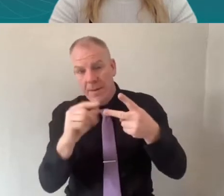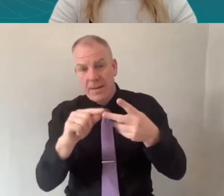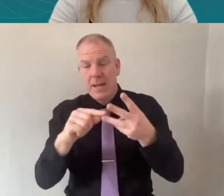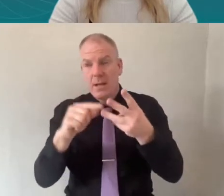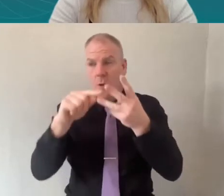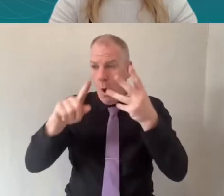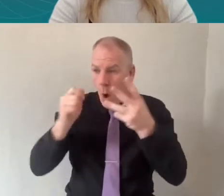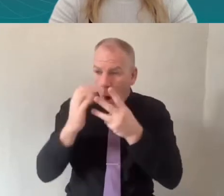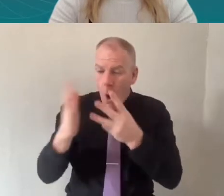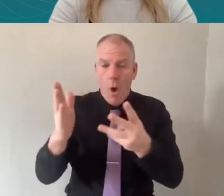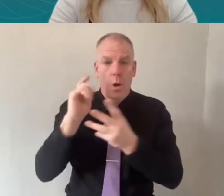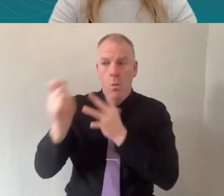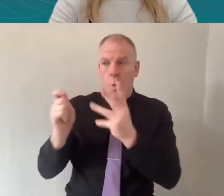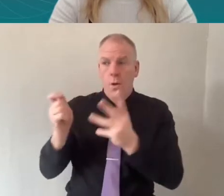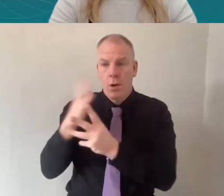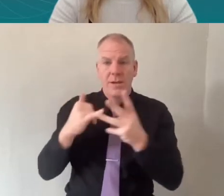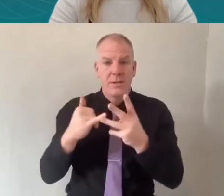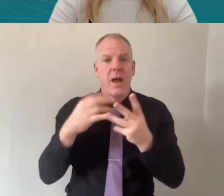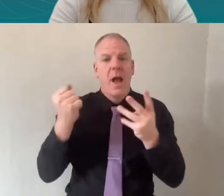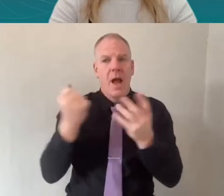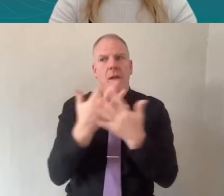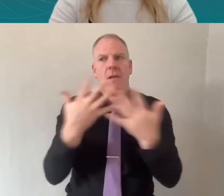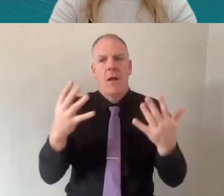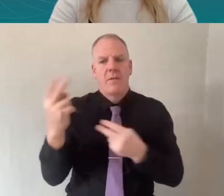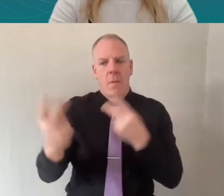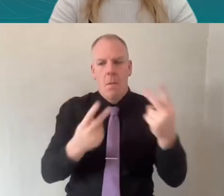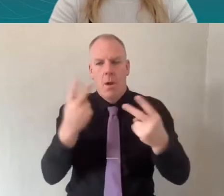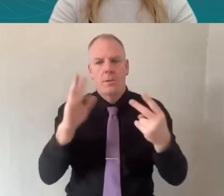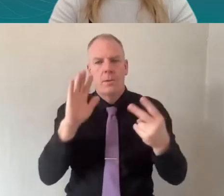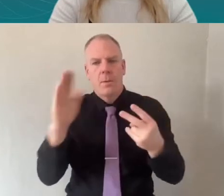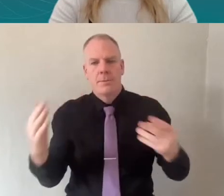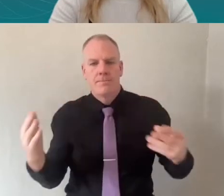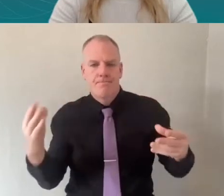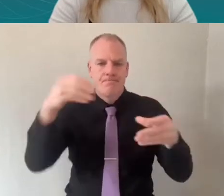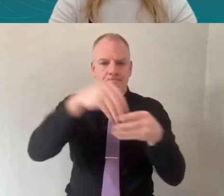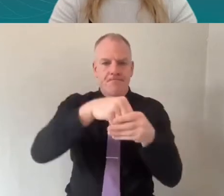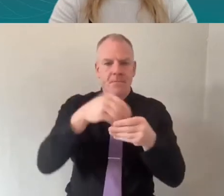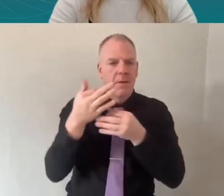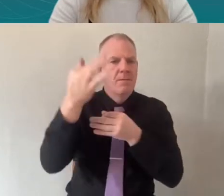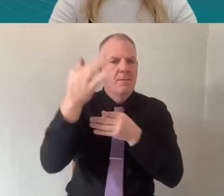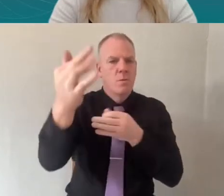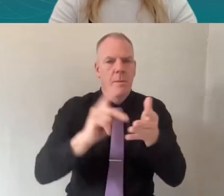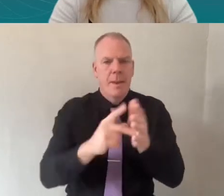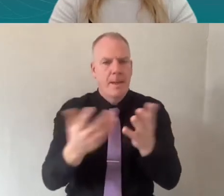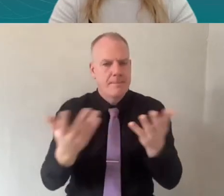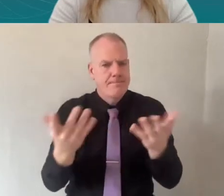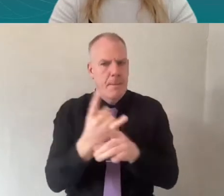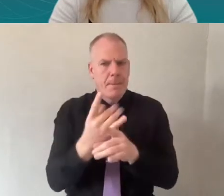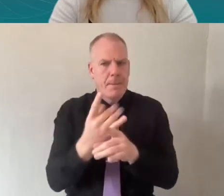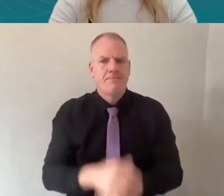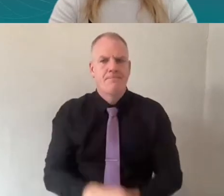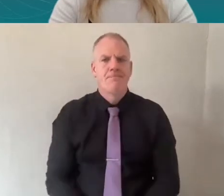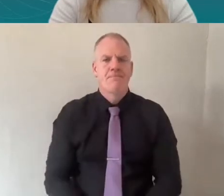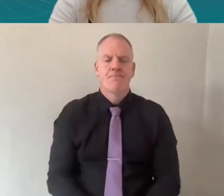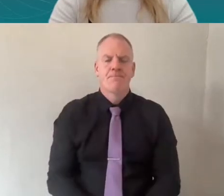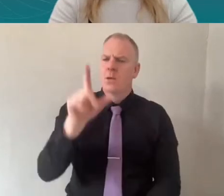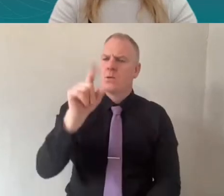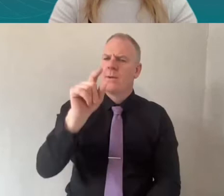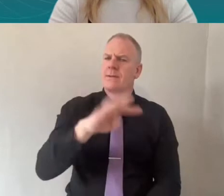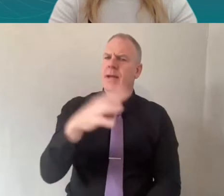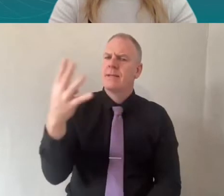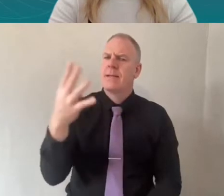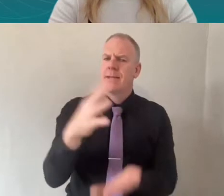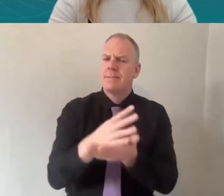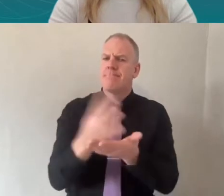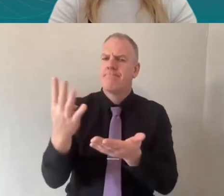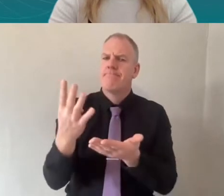bodies, has many strategic partners that need to be brought together for future planning. In 2019, we